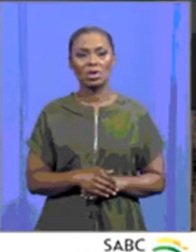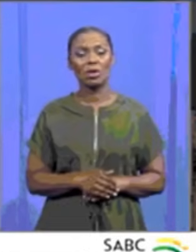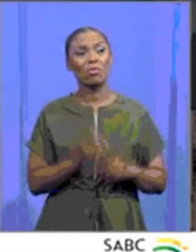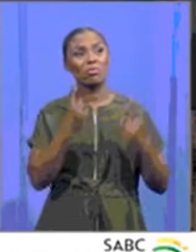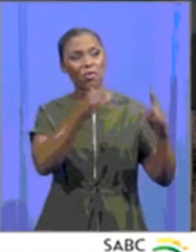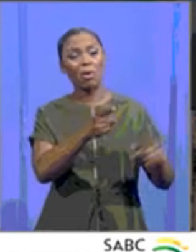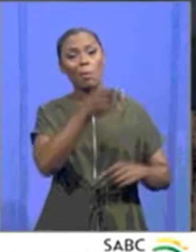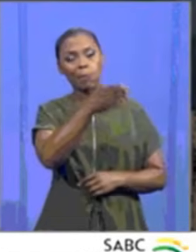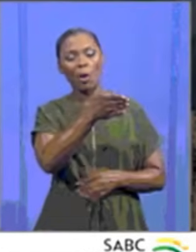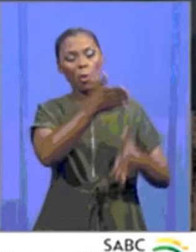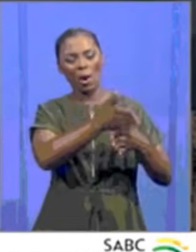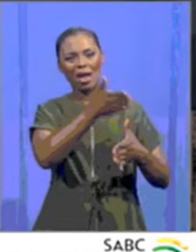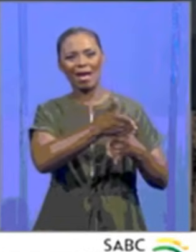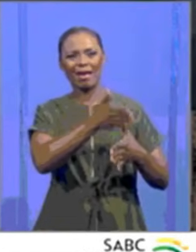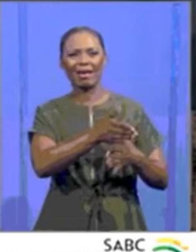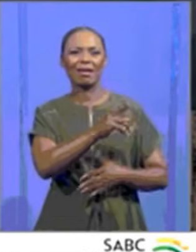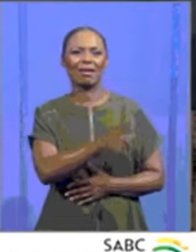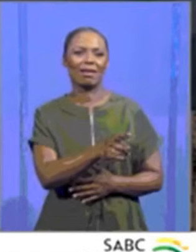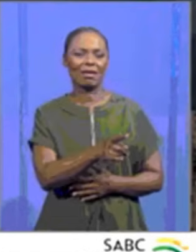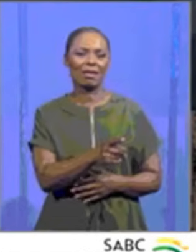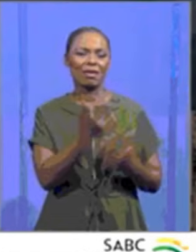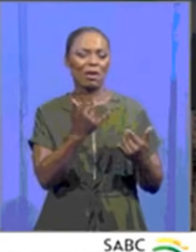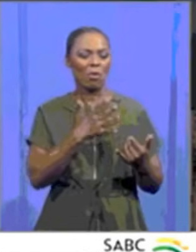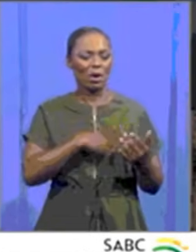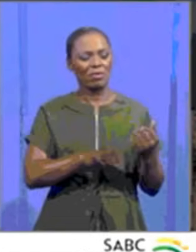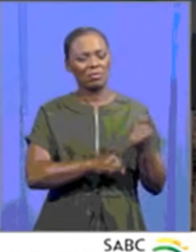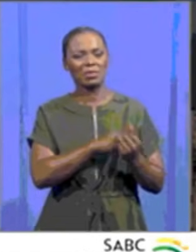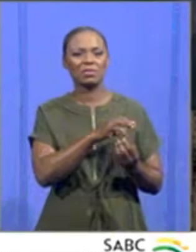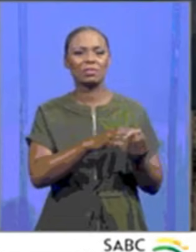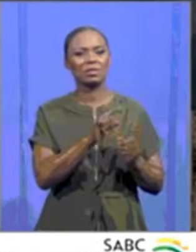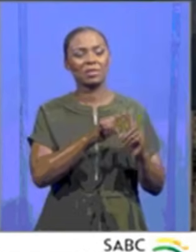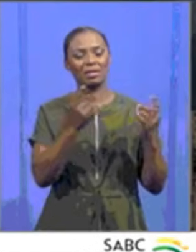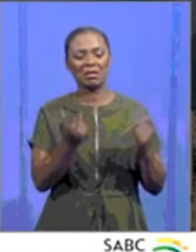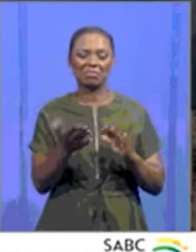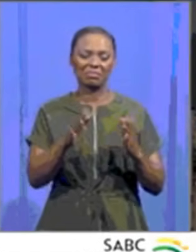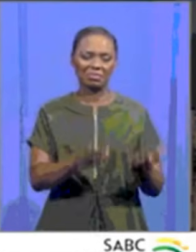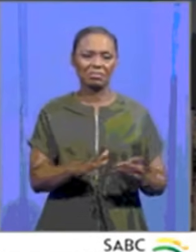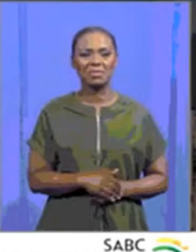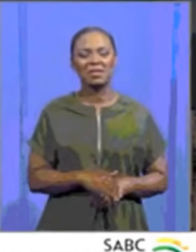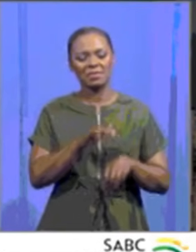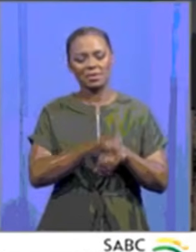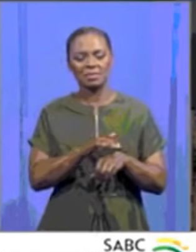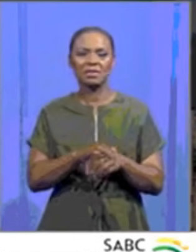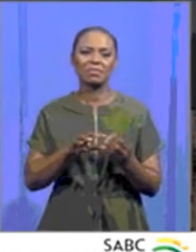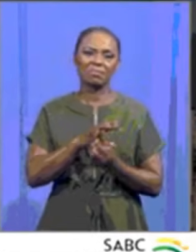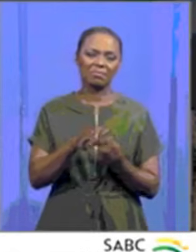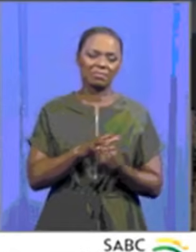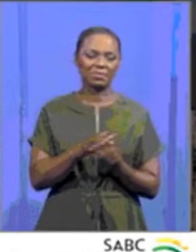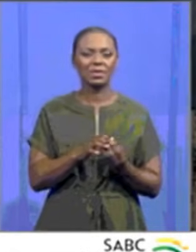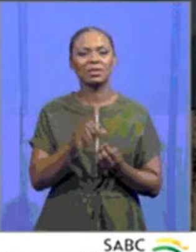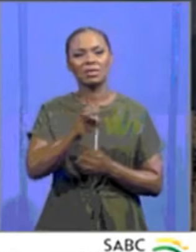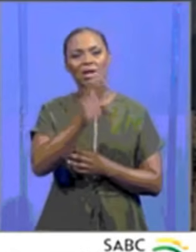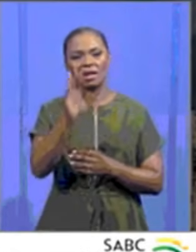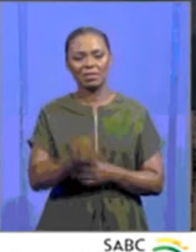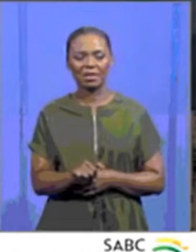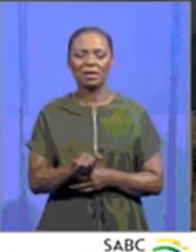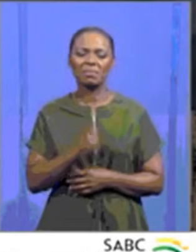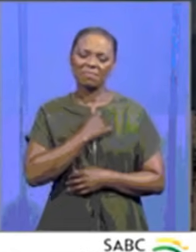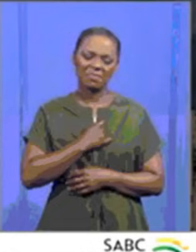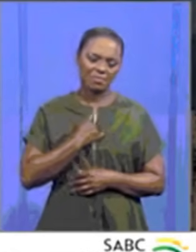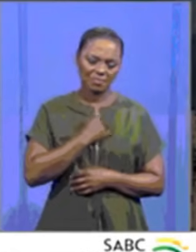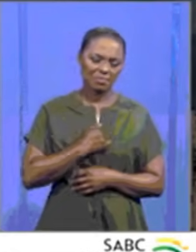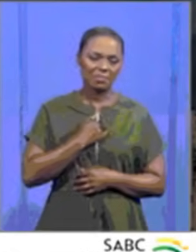bona. Jwalo re go meleko le metswalle ba ba latlhegetswego ke maloko a bona re ga ba gomotse ge re le ma-Afrika Borwa re lla le bona